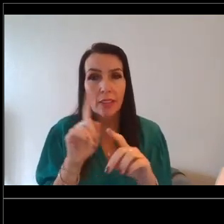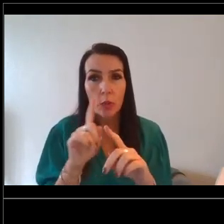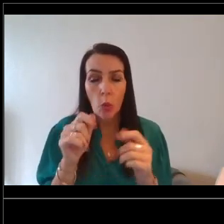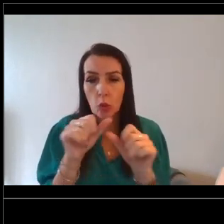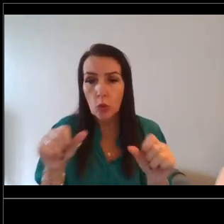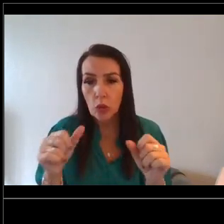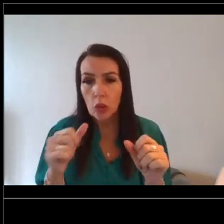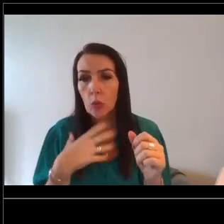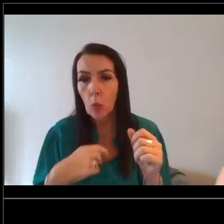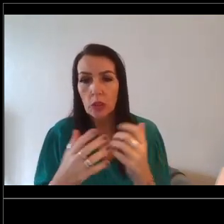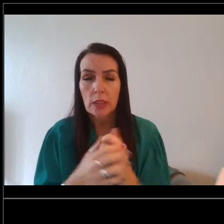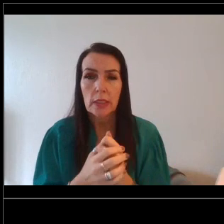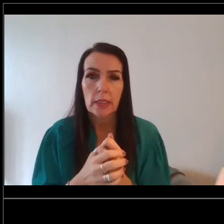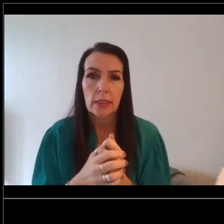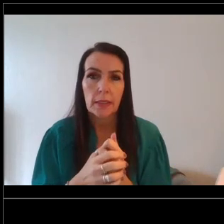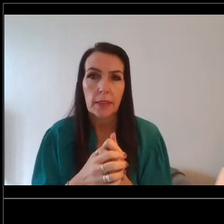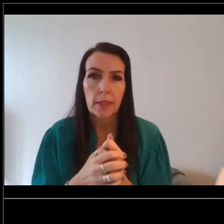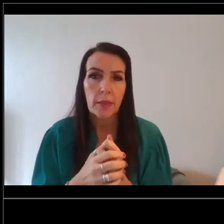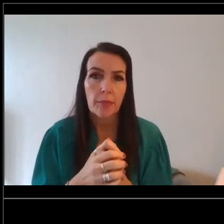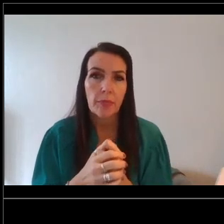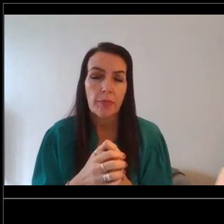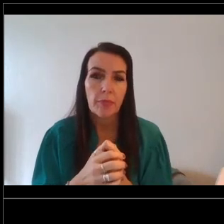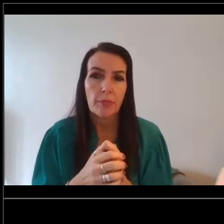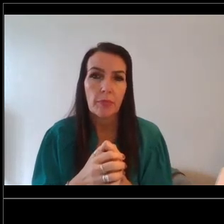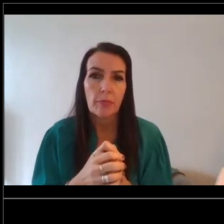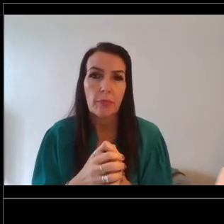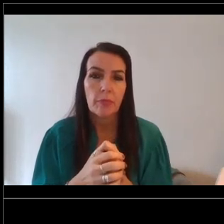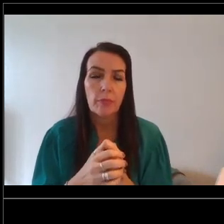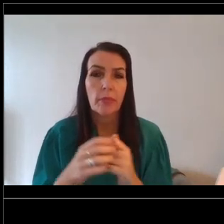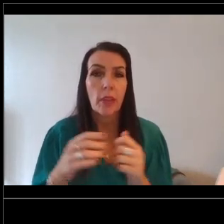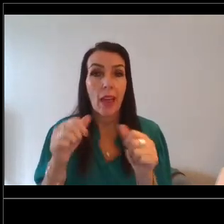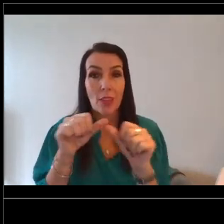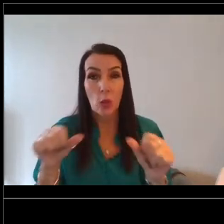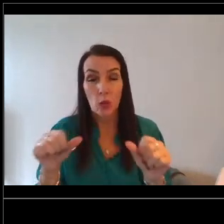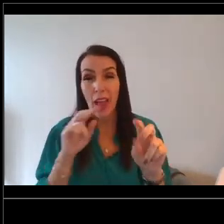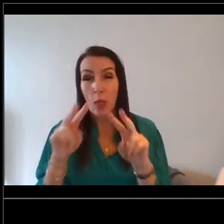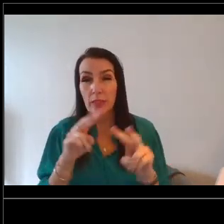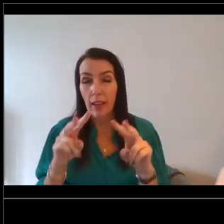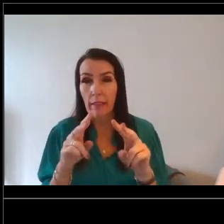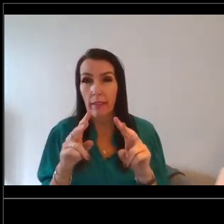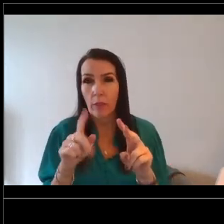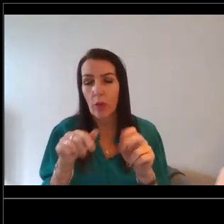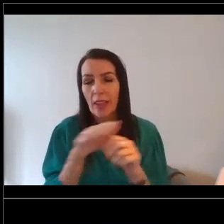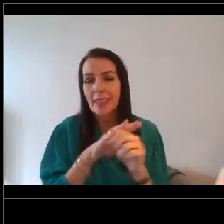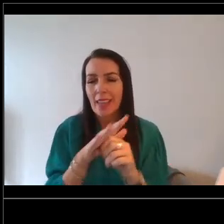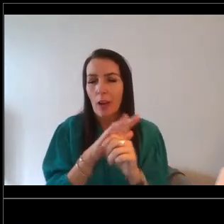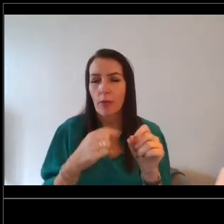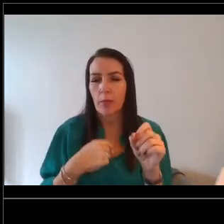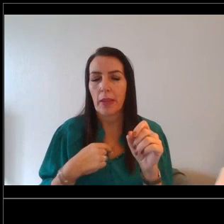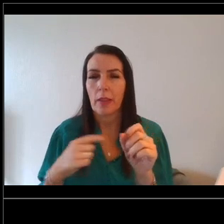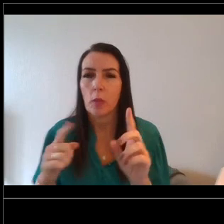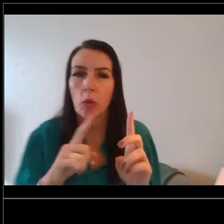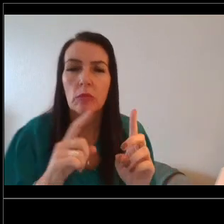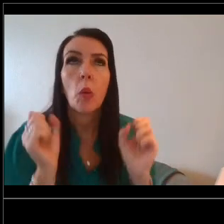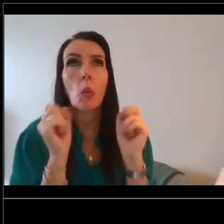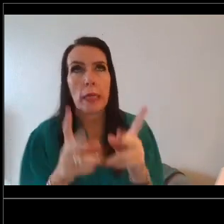looking at. A solution I looked at for the particular scenario I was looking at was,